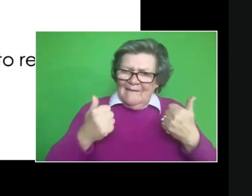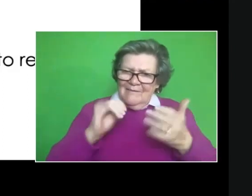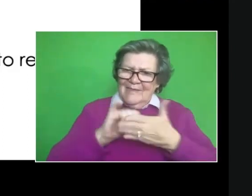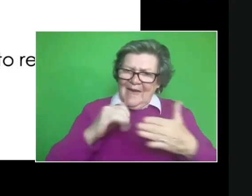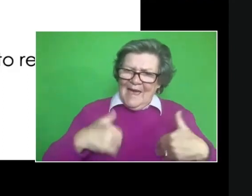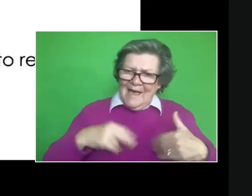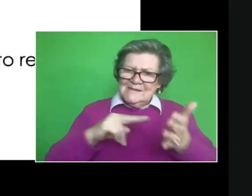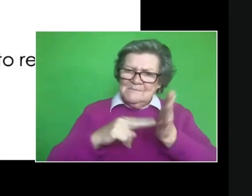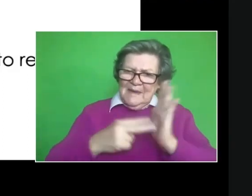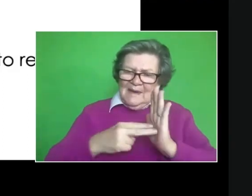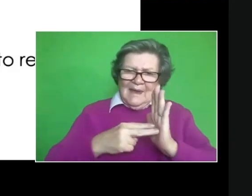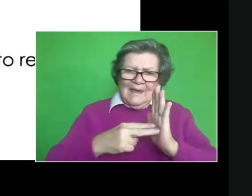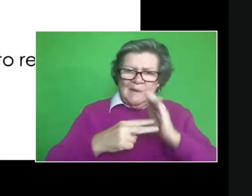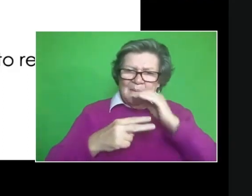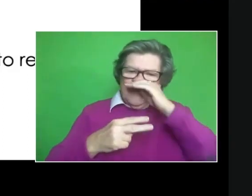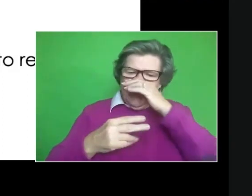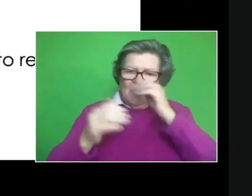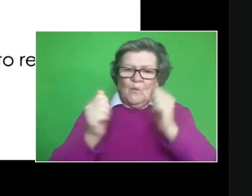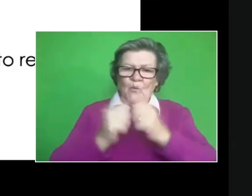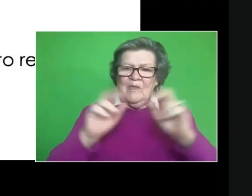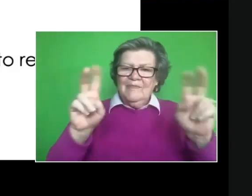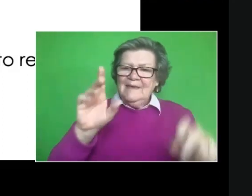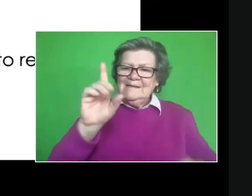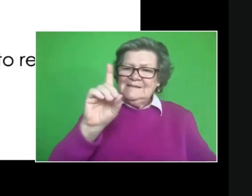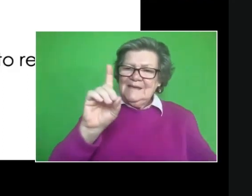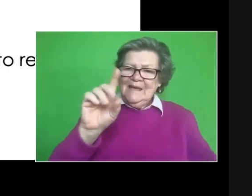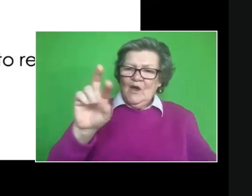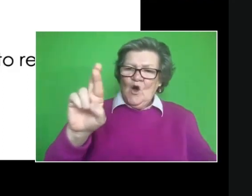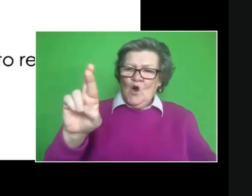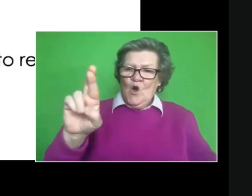with this DRO, which is kind of just like developing